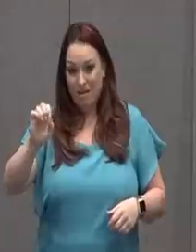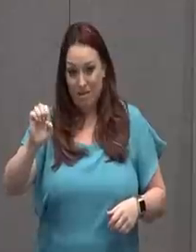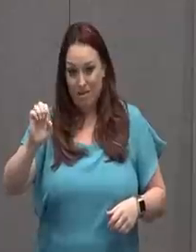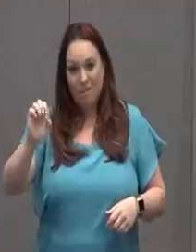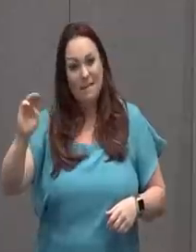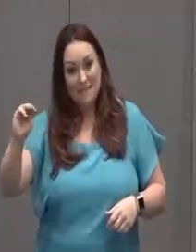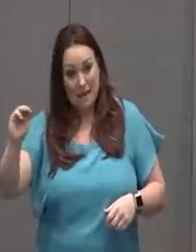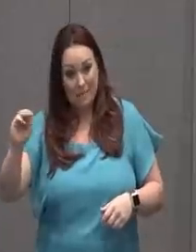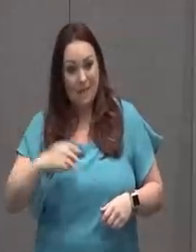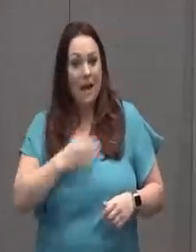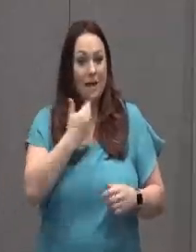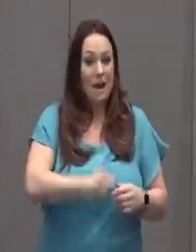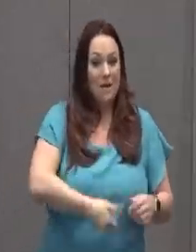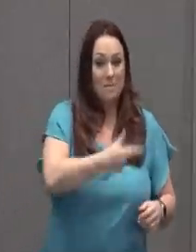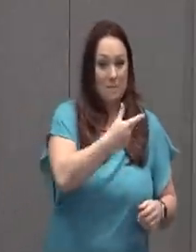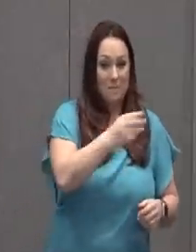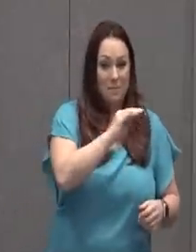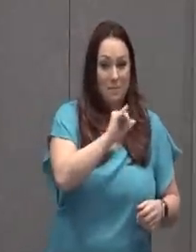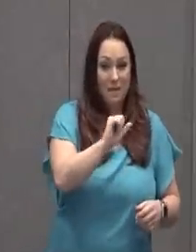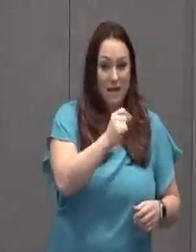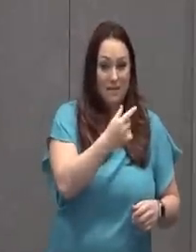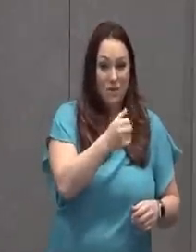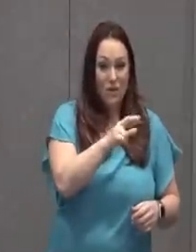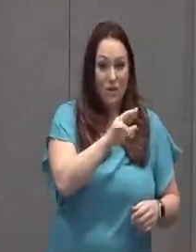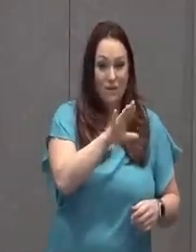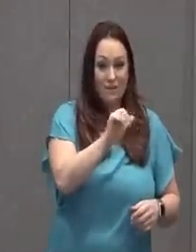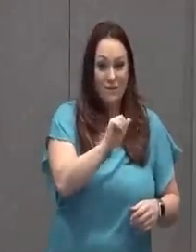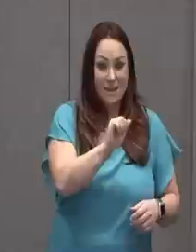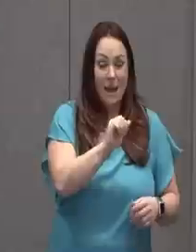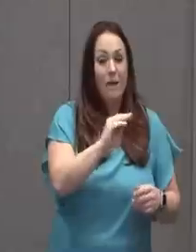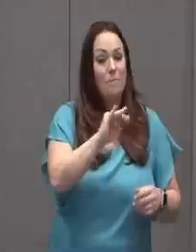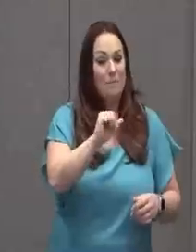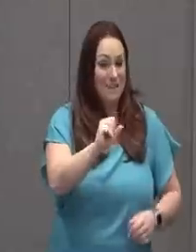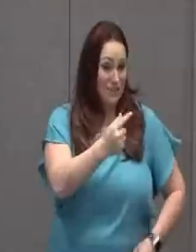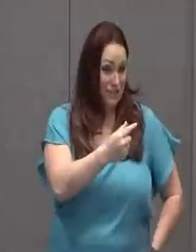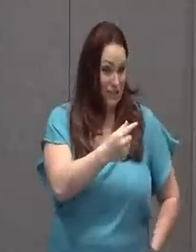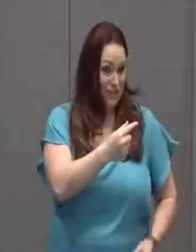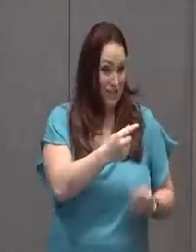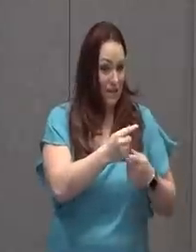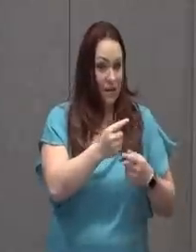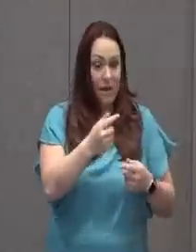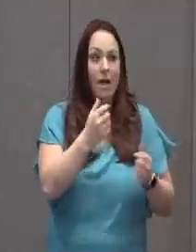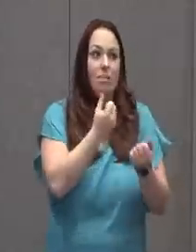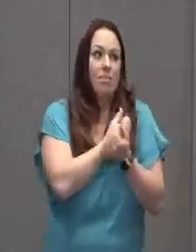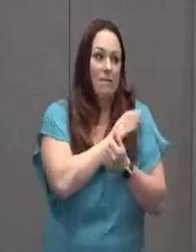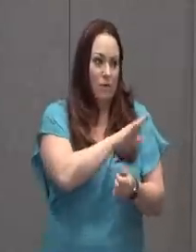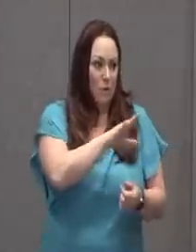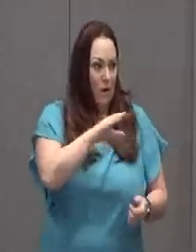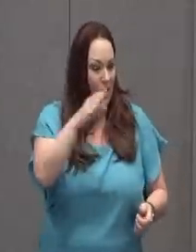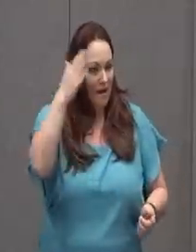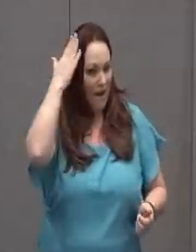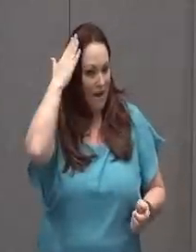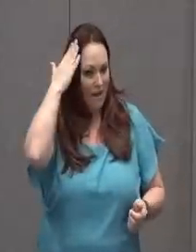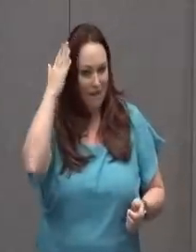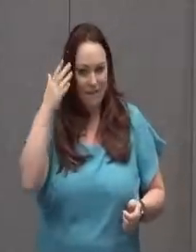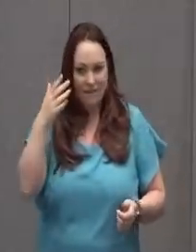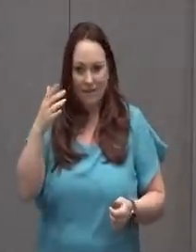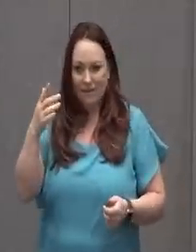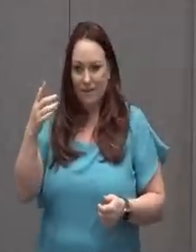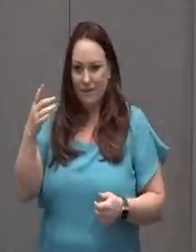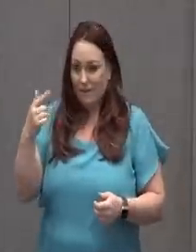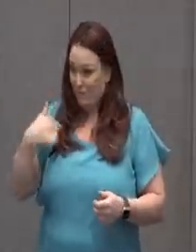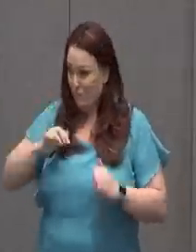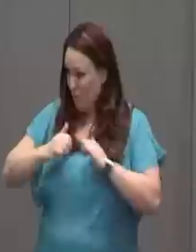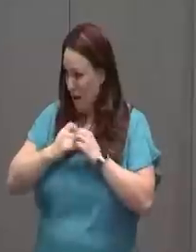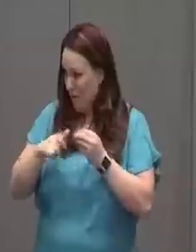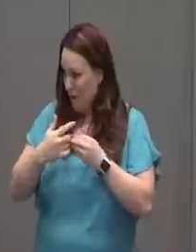Garcia. Yes. Love your hat. Thank you, thank you. What do you think about mine? I love those. You'll find out. I wonder what they are.